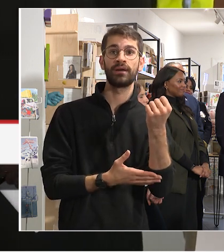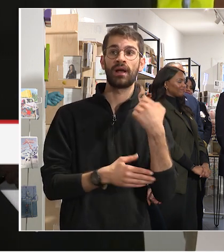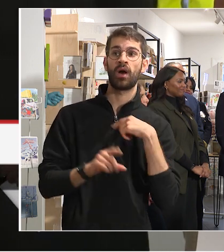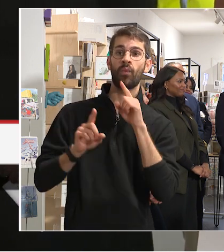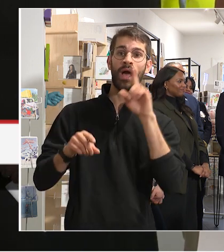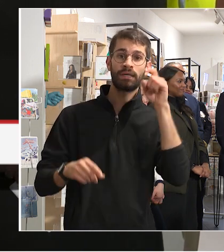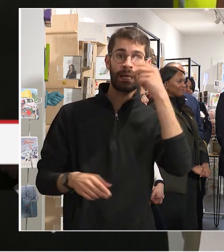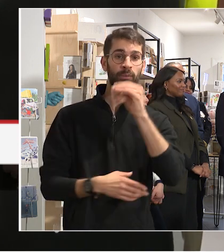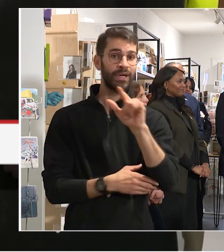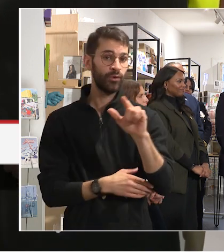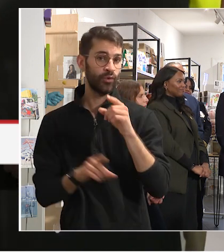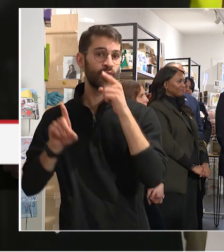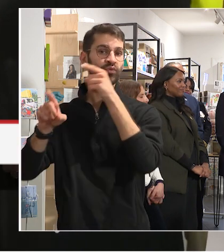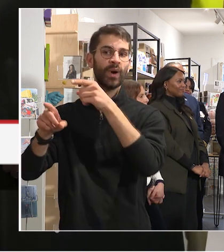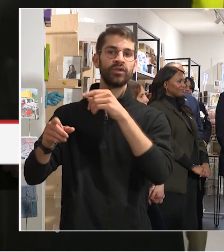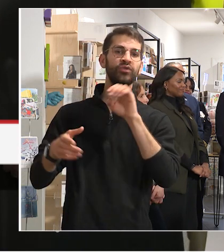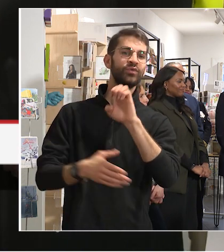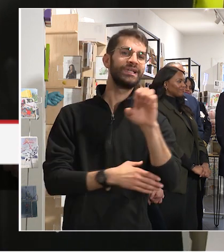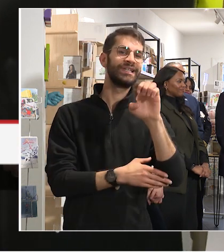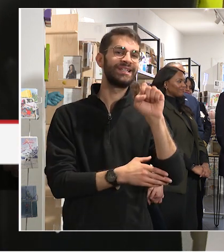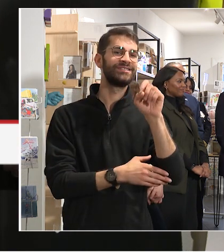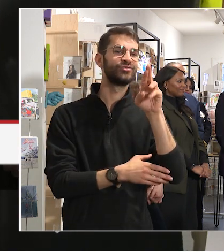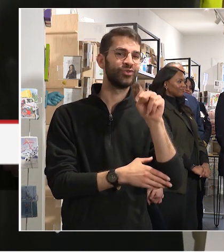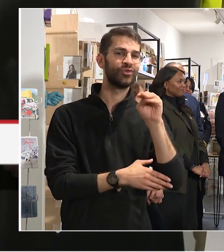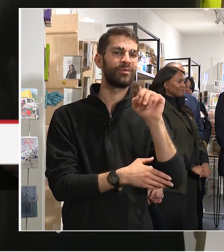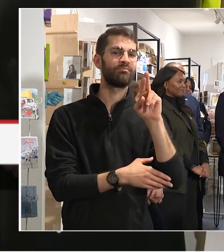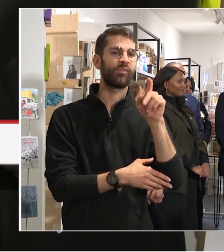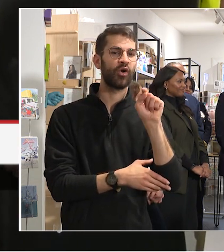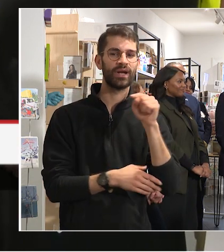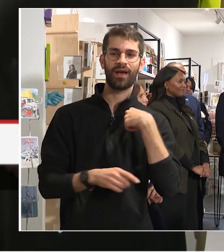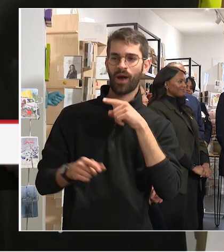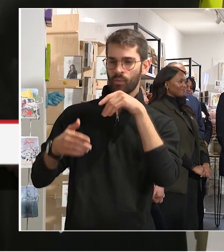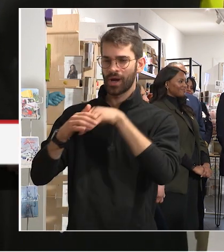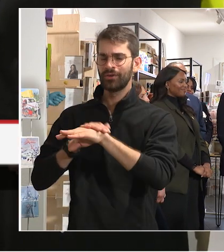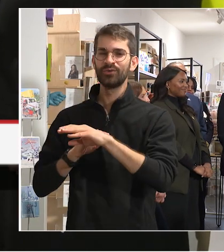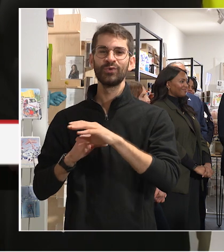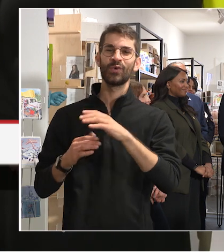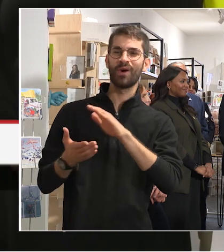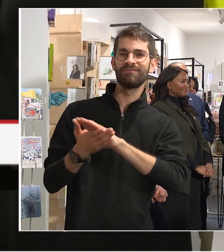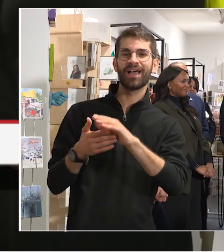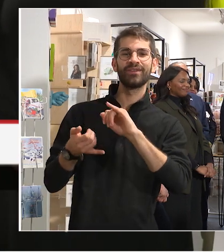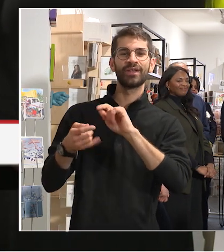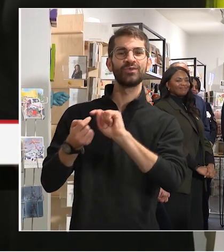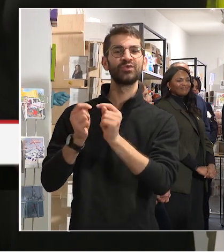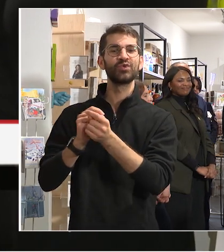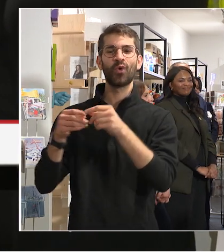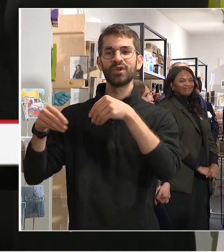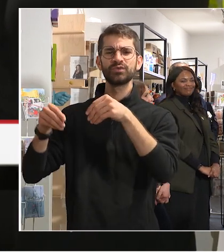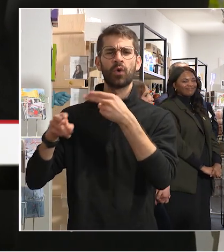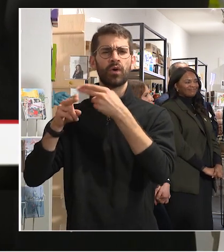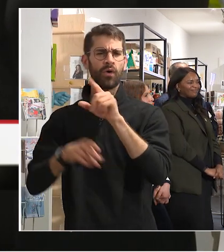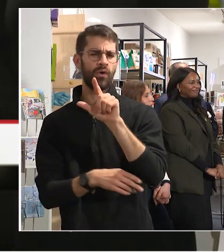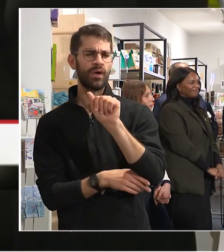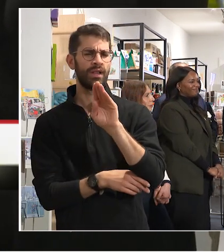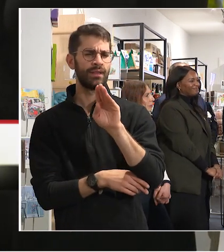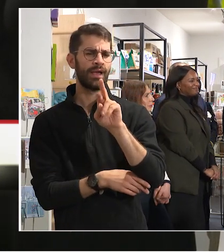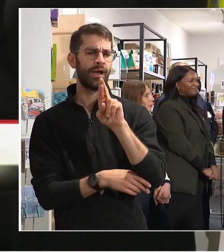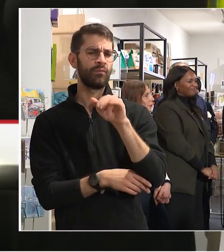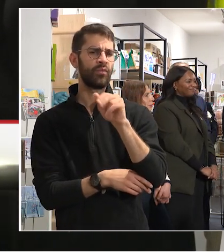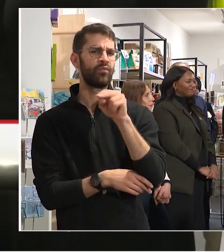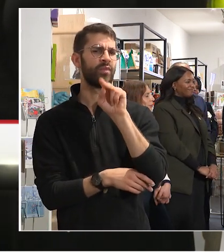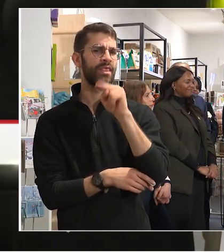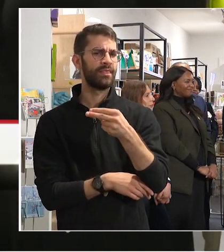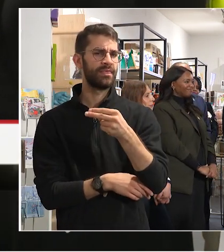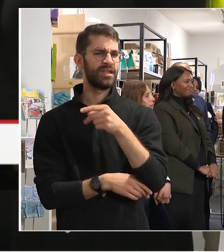We spent some time at Eastern Market, and we visited a lovely toy store called Labyrinth. And